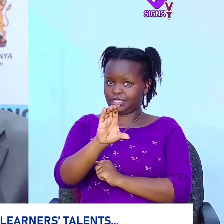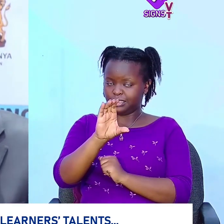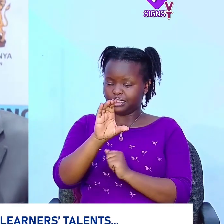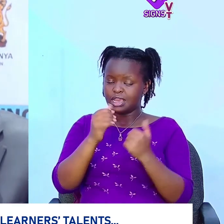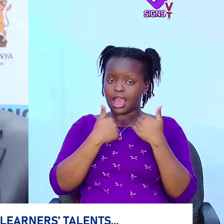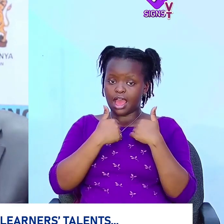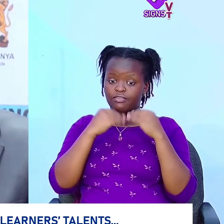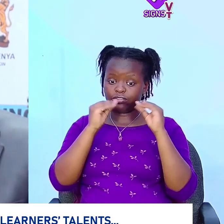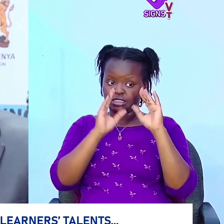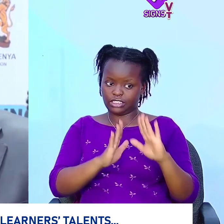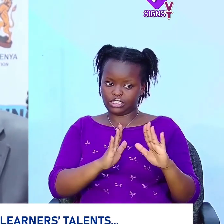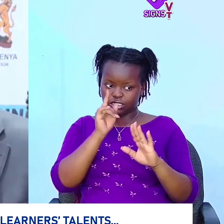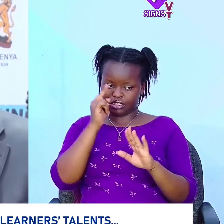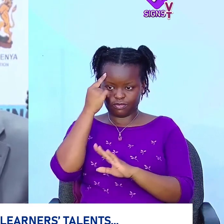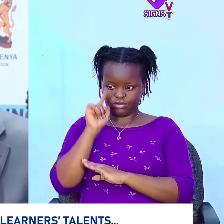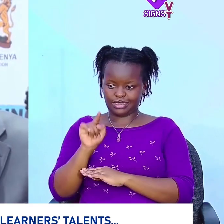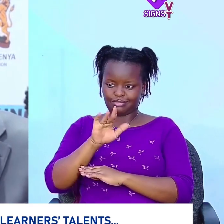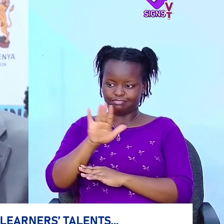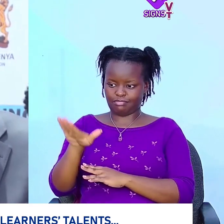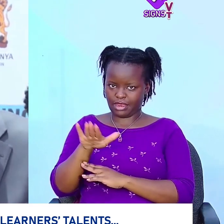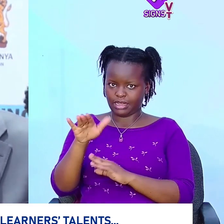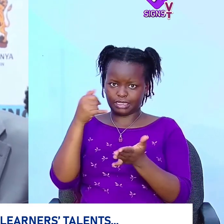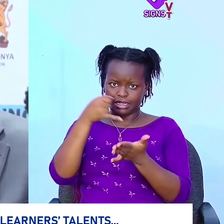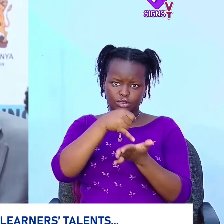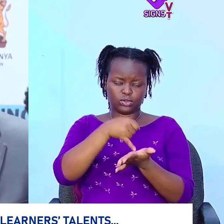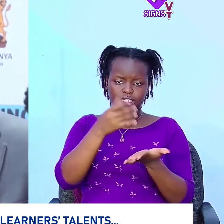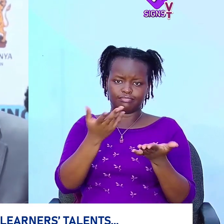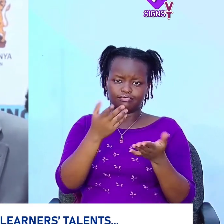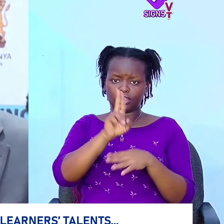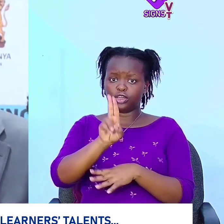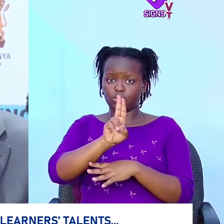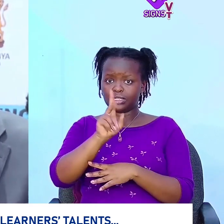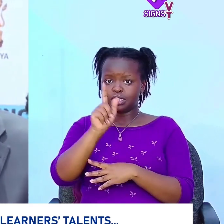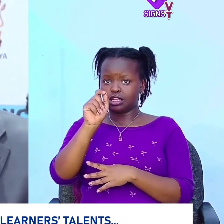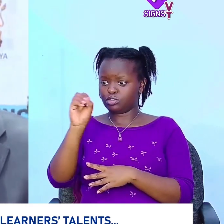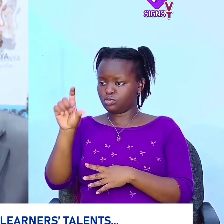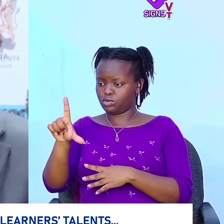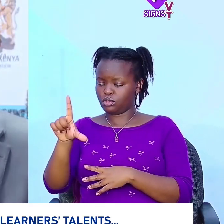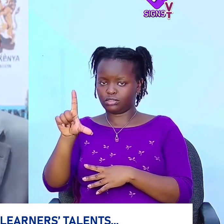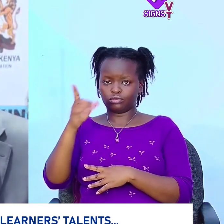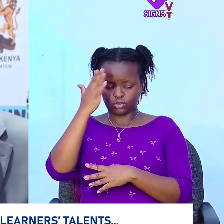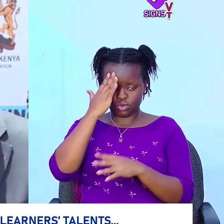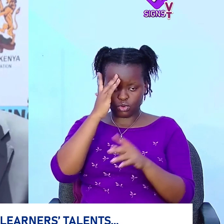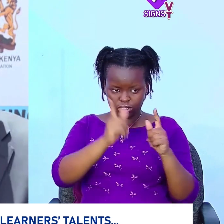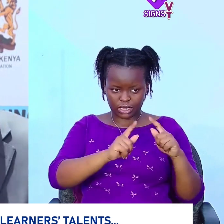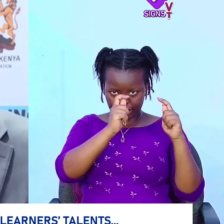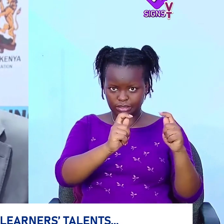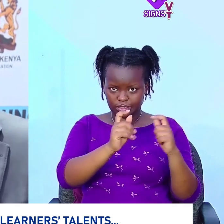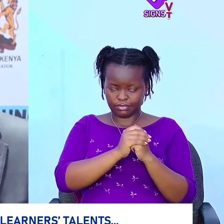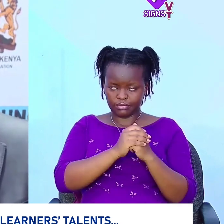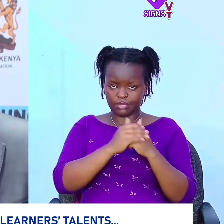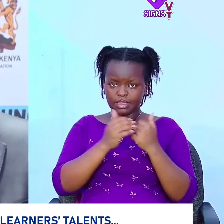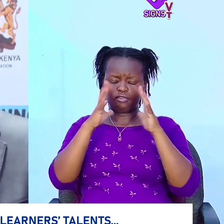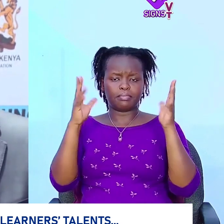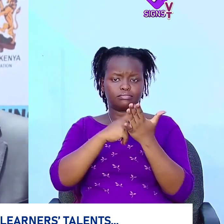these areas, including using the tool to identify talent. We have a big project